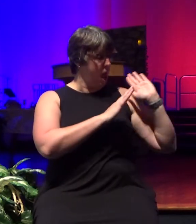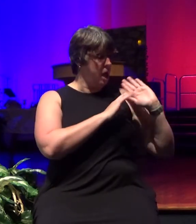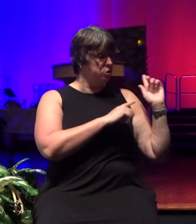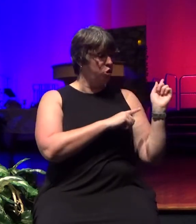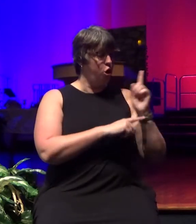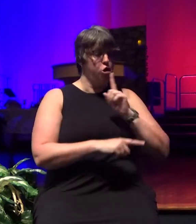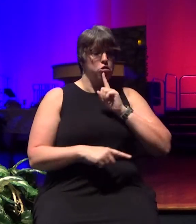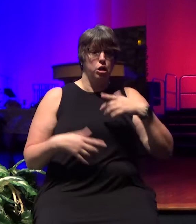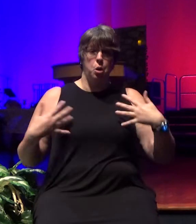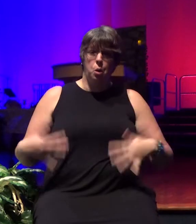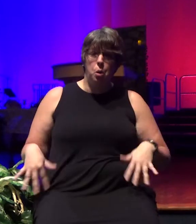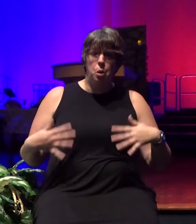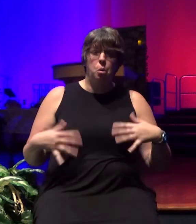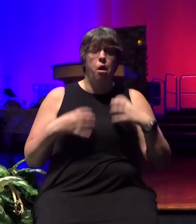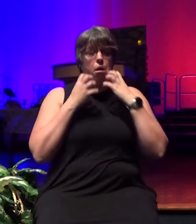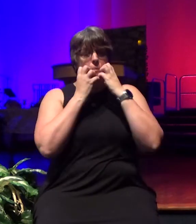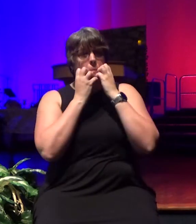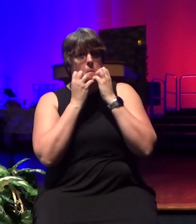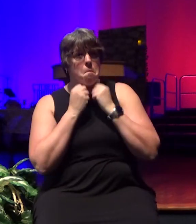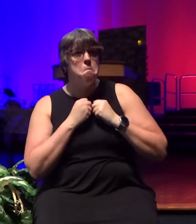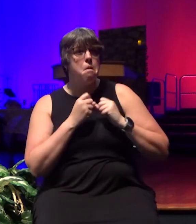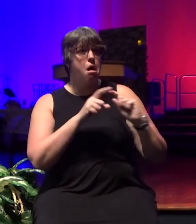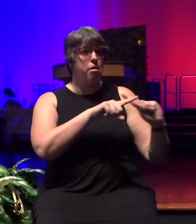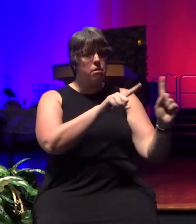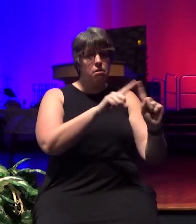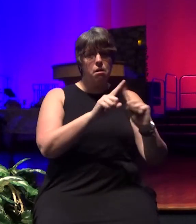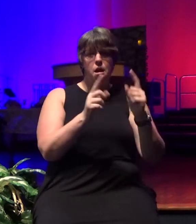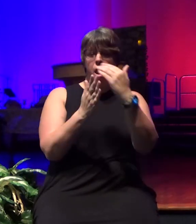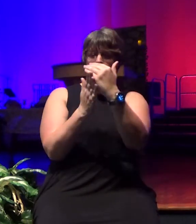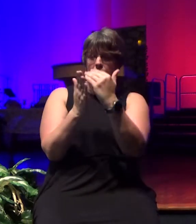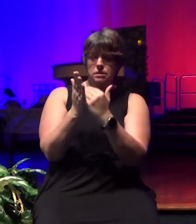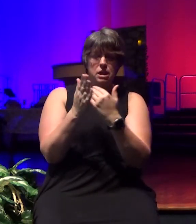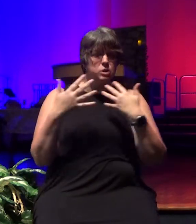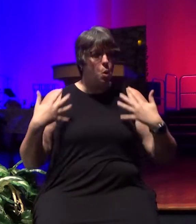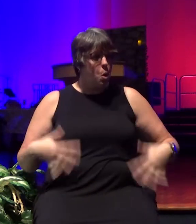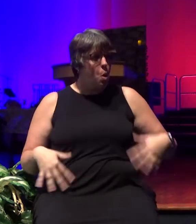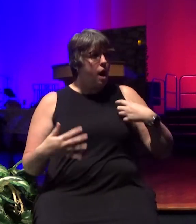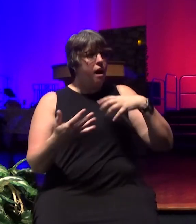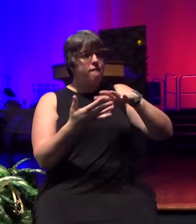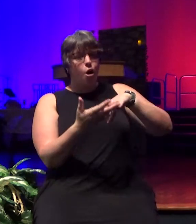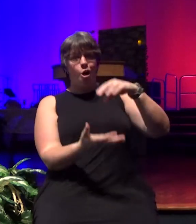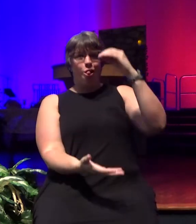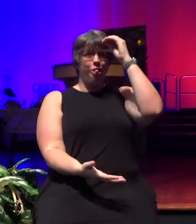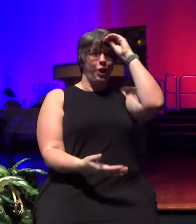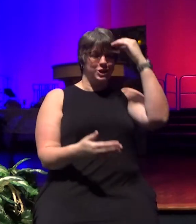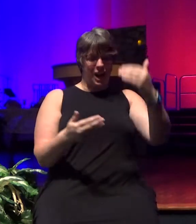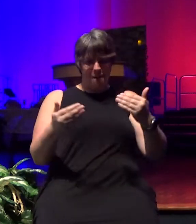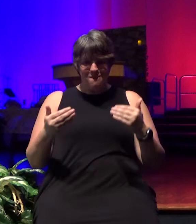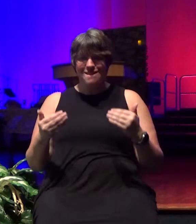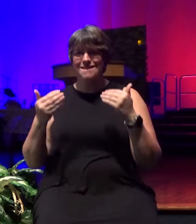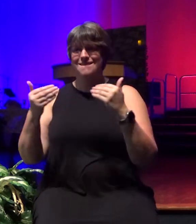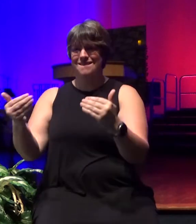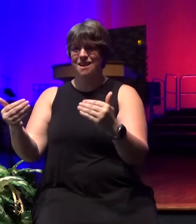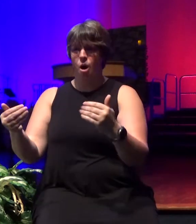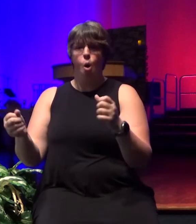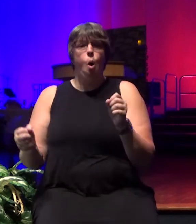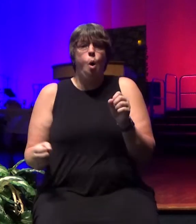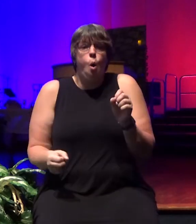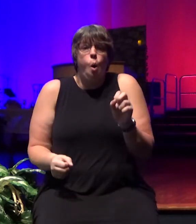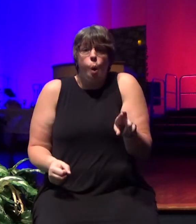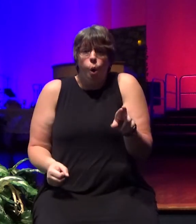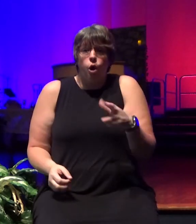actually vaults me forward? Or is my past what I call a paralyzing past? One that's a ball and